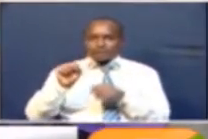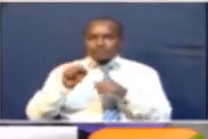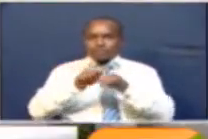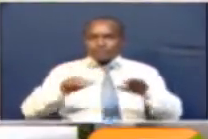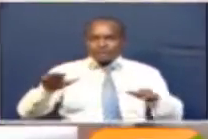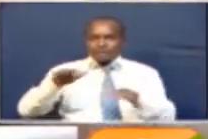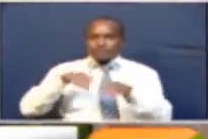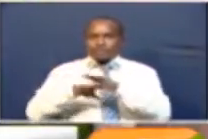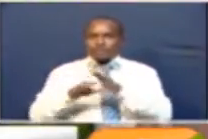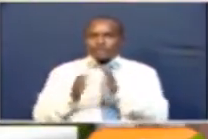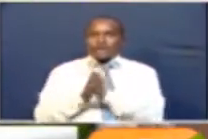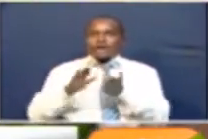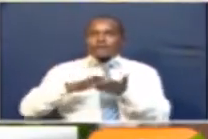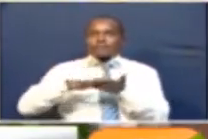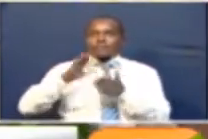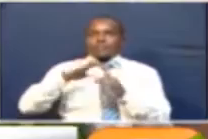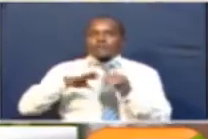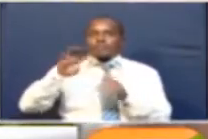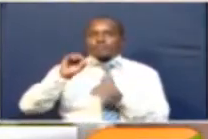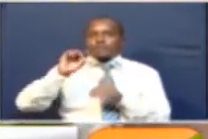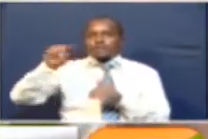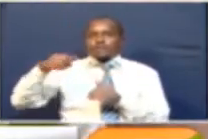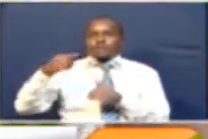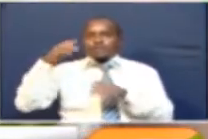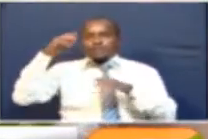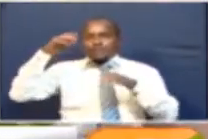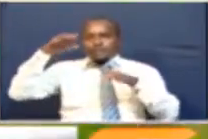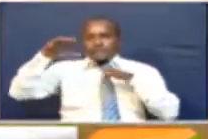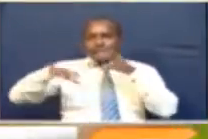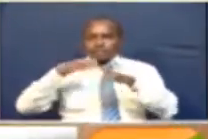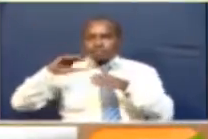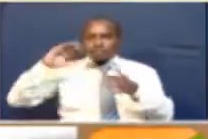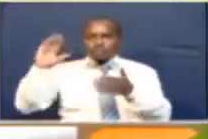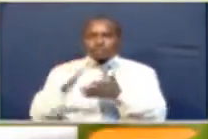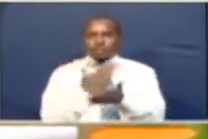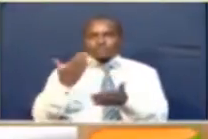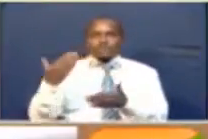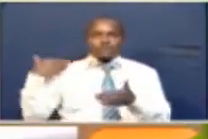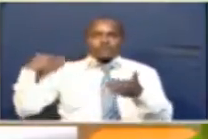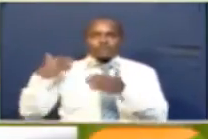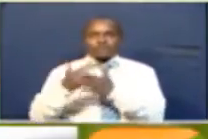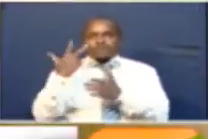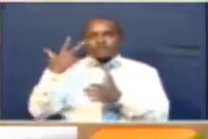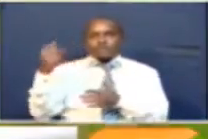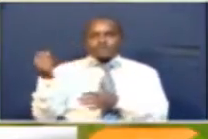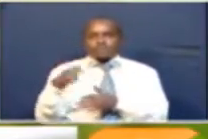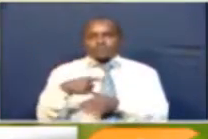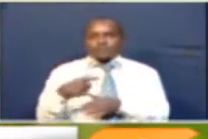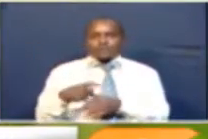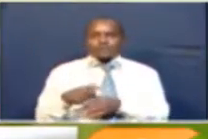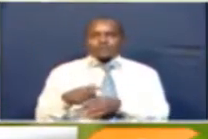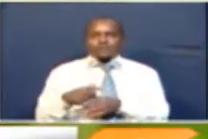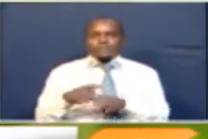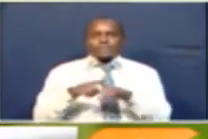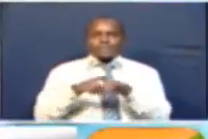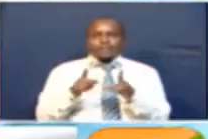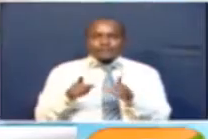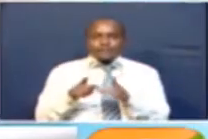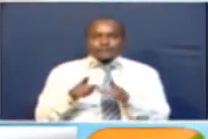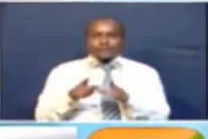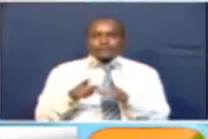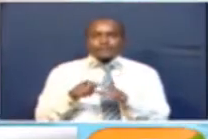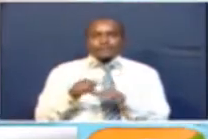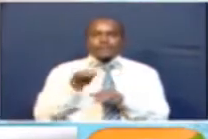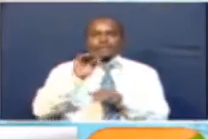40,000 livestock has been swept away in the last 3 months. And Nelson Omolo has, however, called on